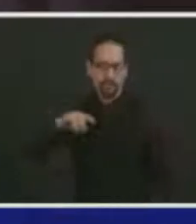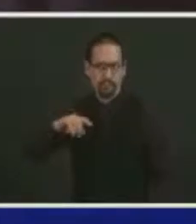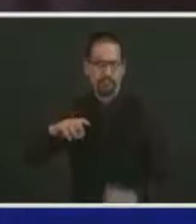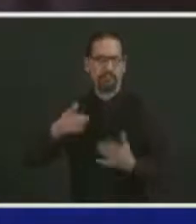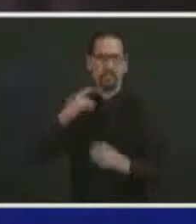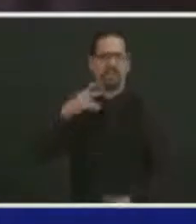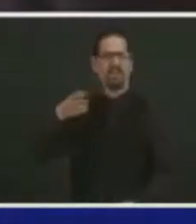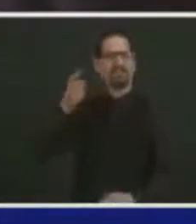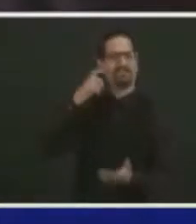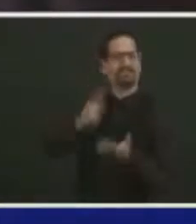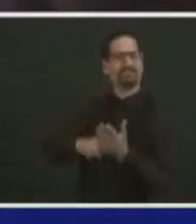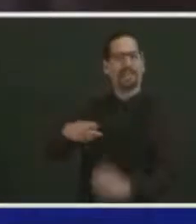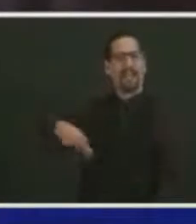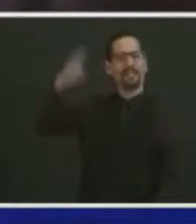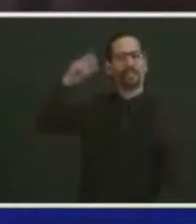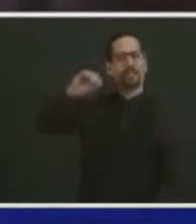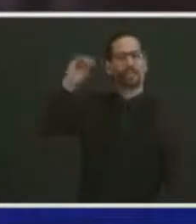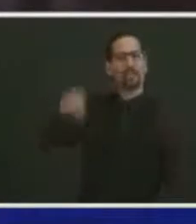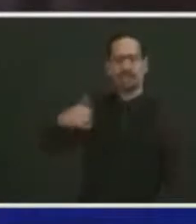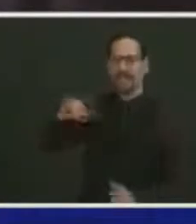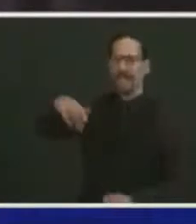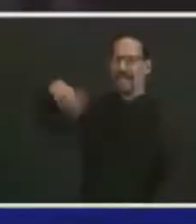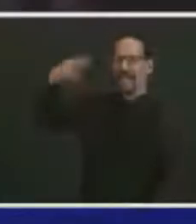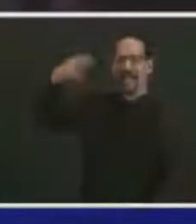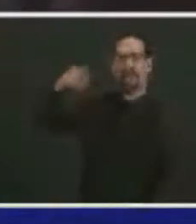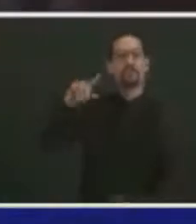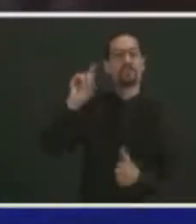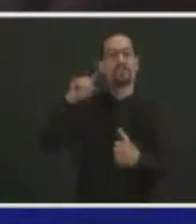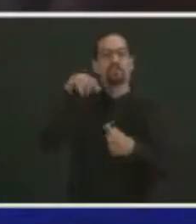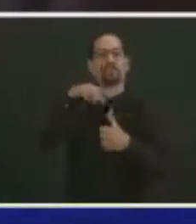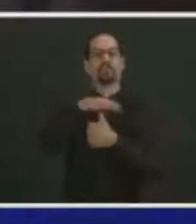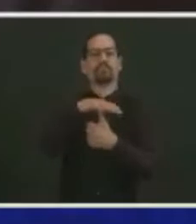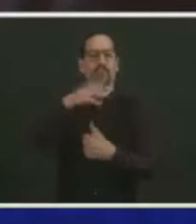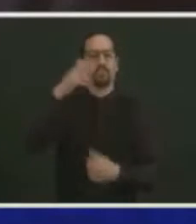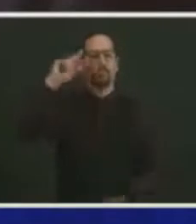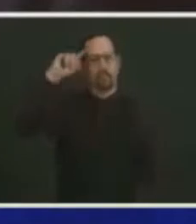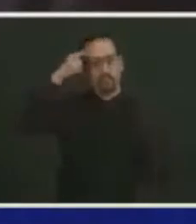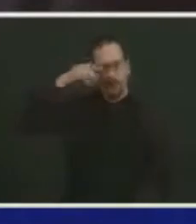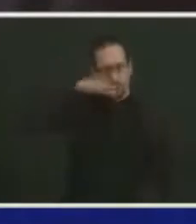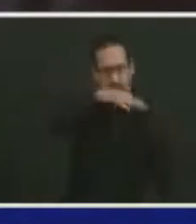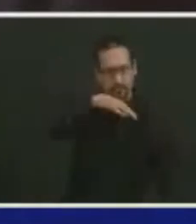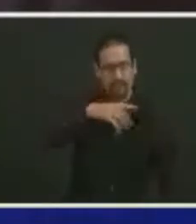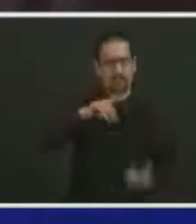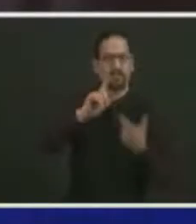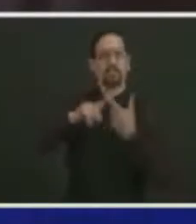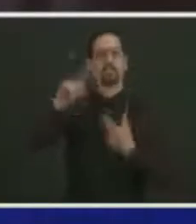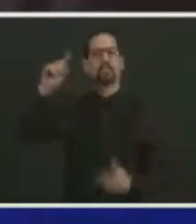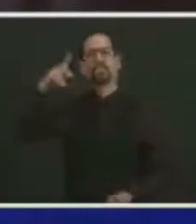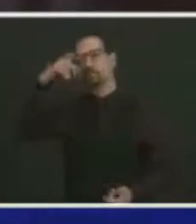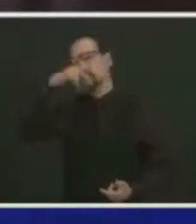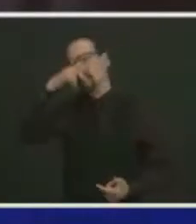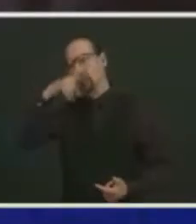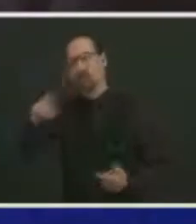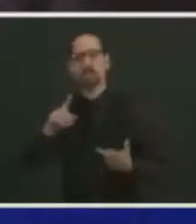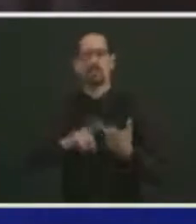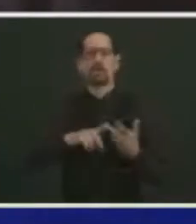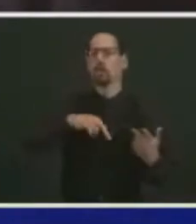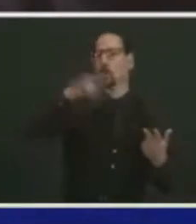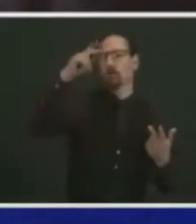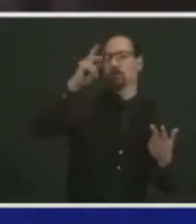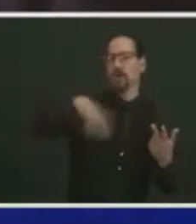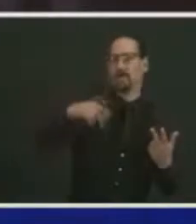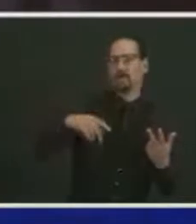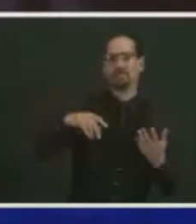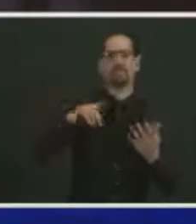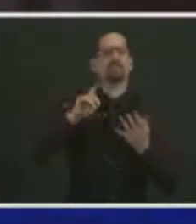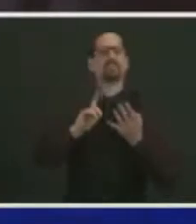Providence, areas of Providence. This is what we really have to keep our eye on. And so, you know, that's a